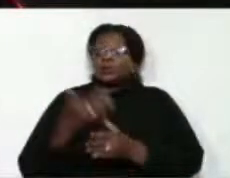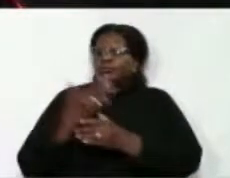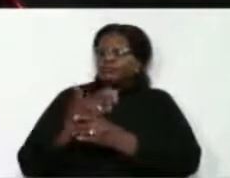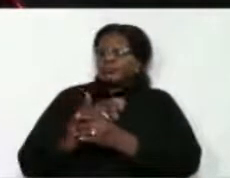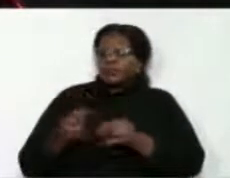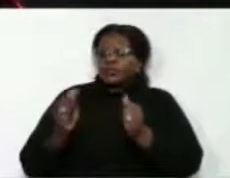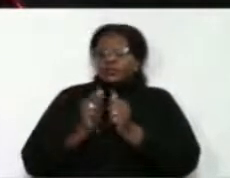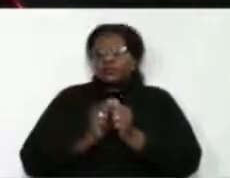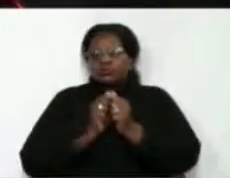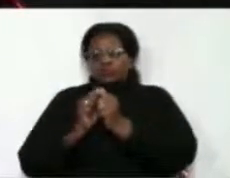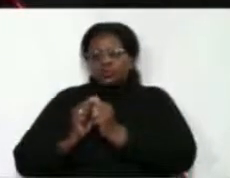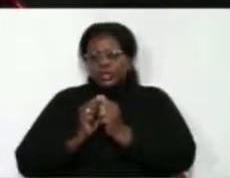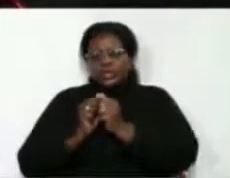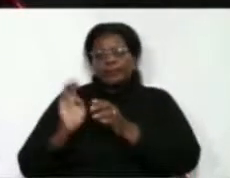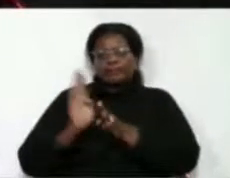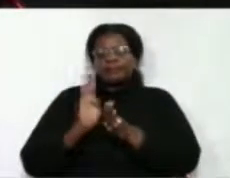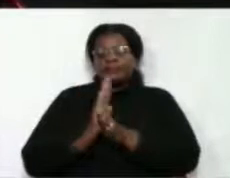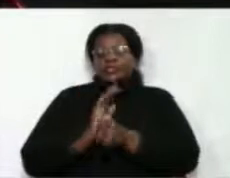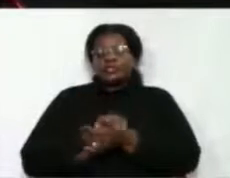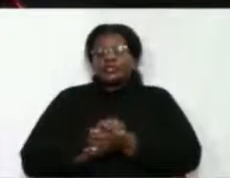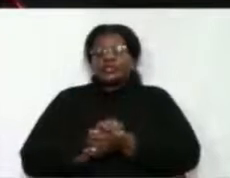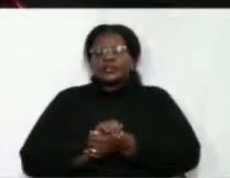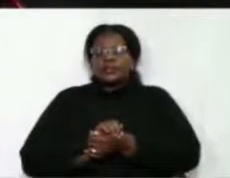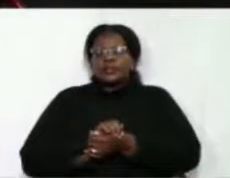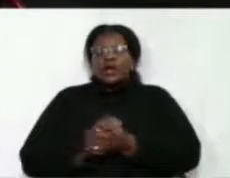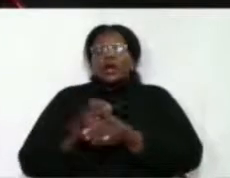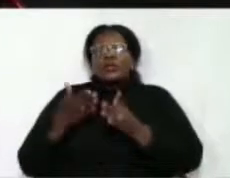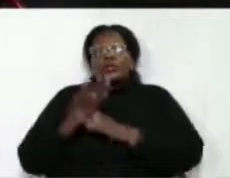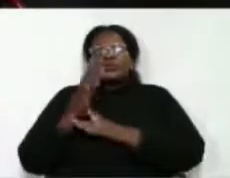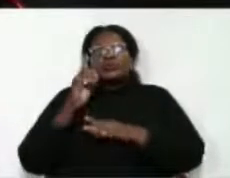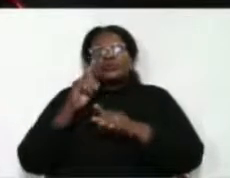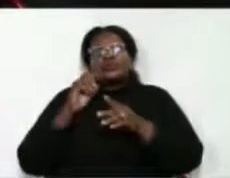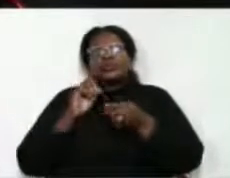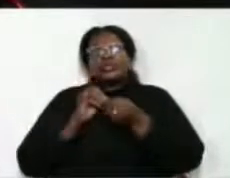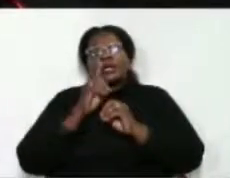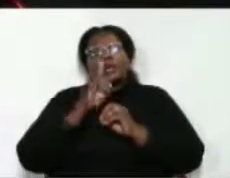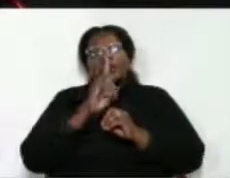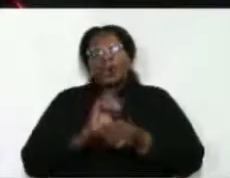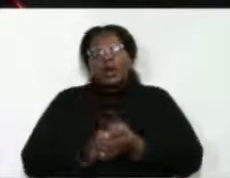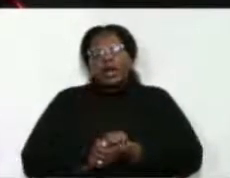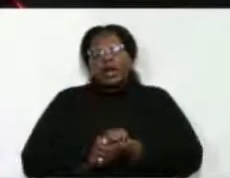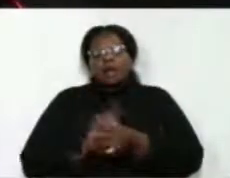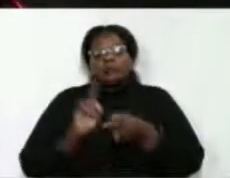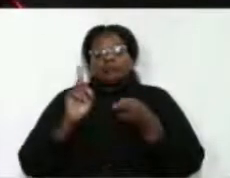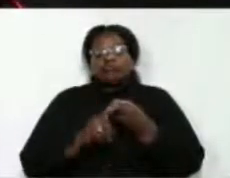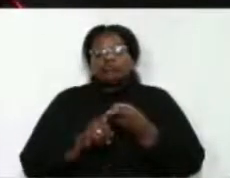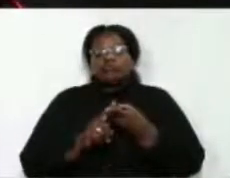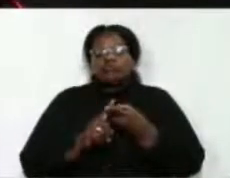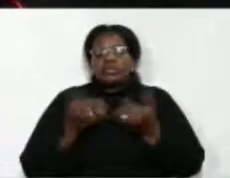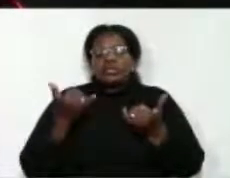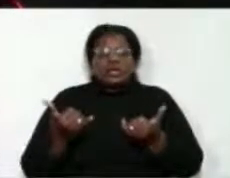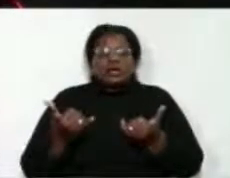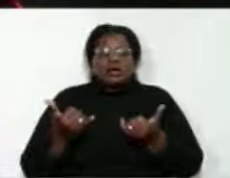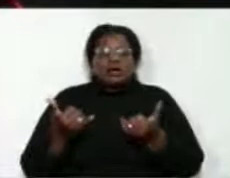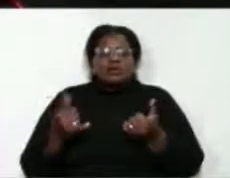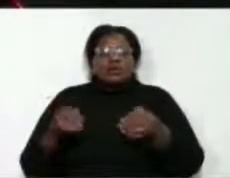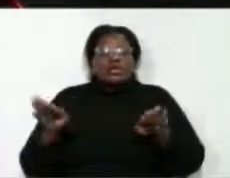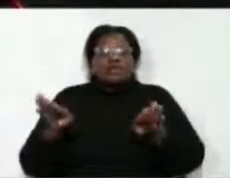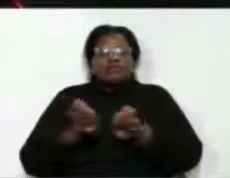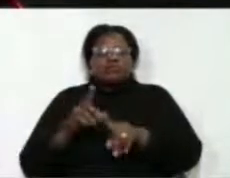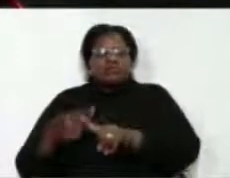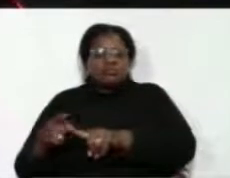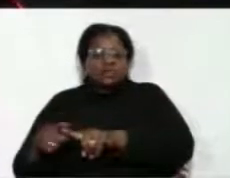business. So maybe you can take us through in the first points, please. Okay, I think in the first episode we ran through a lot of elements of the